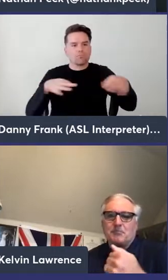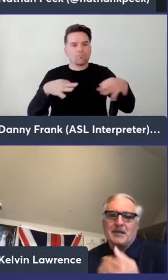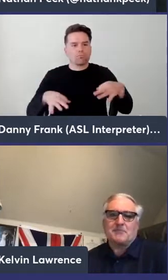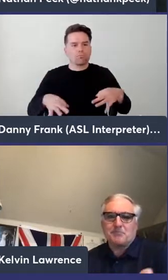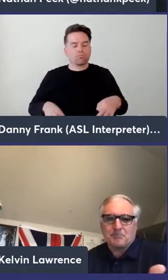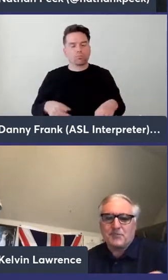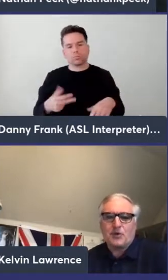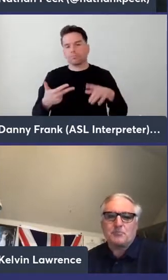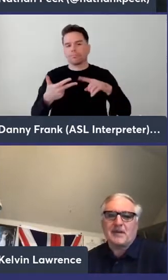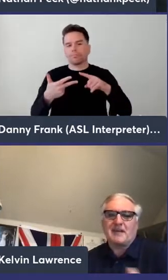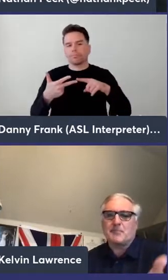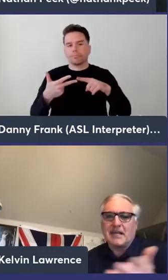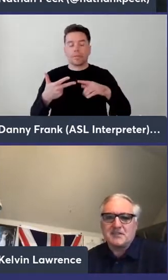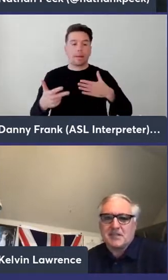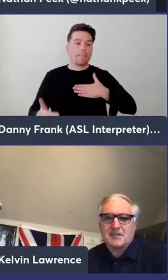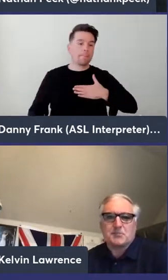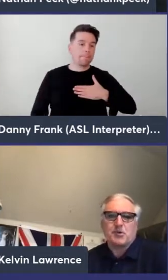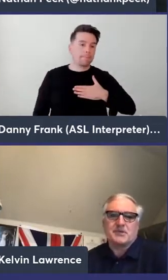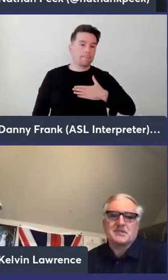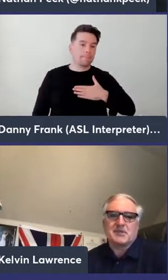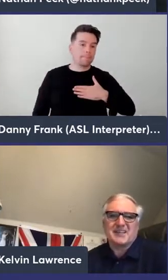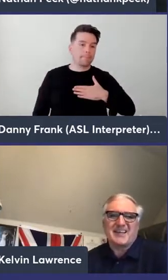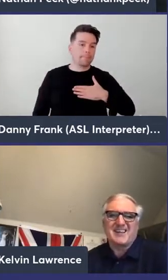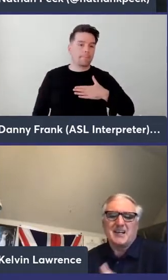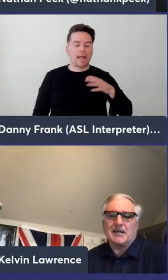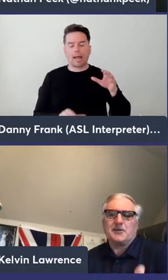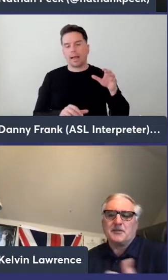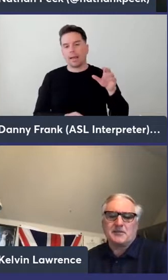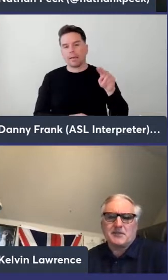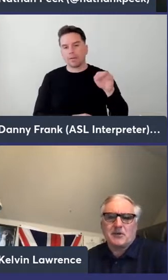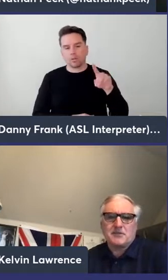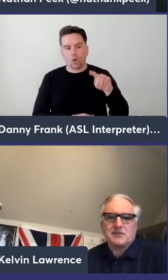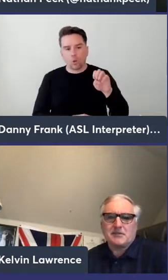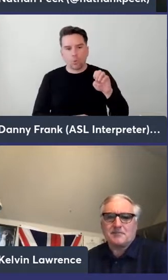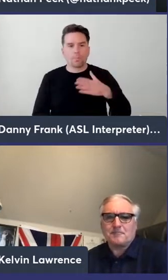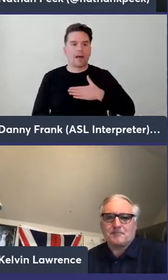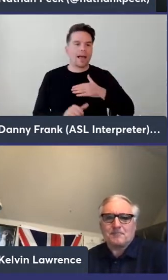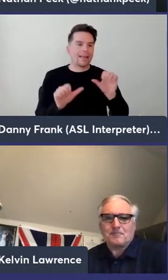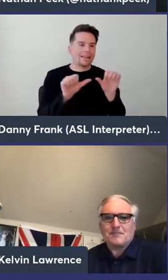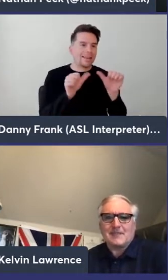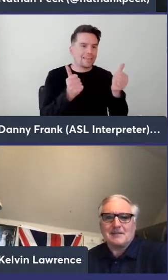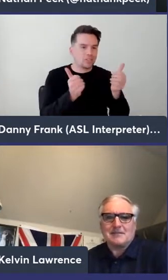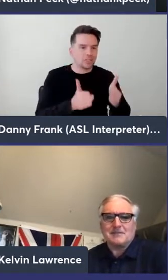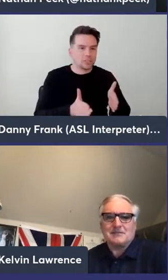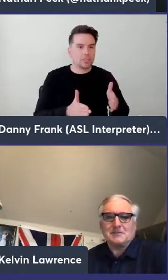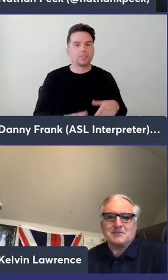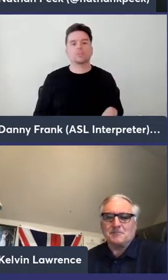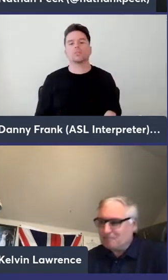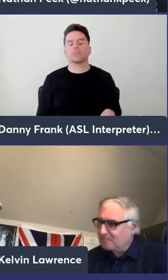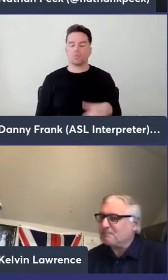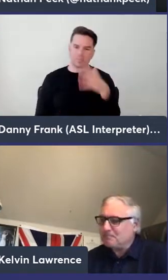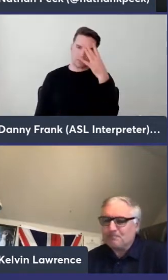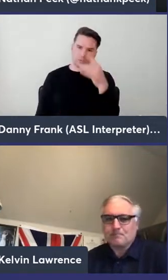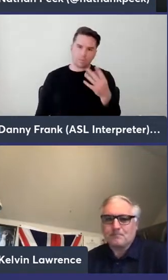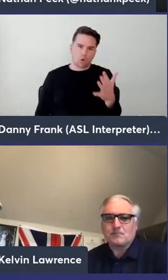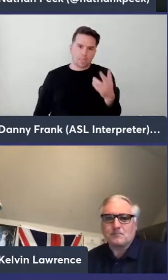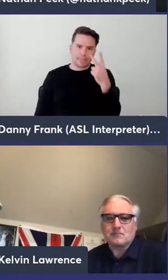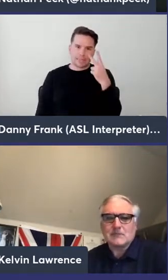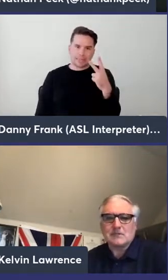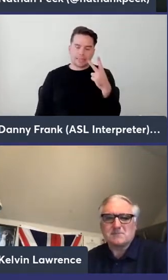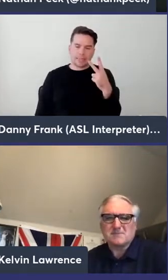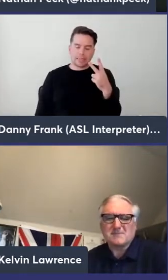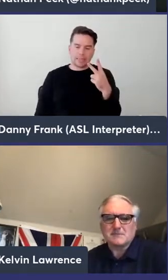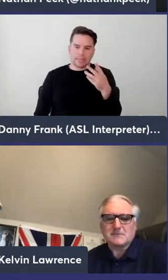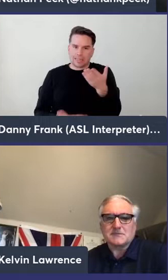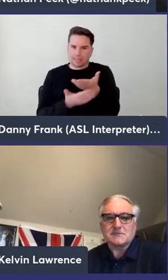like my node might have my age in it as a property, something like that. And you That's can think interesting because I'm already seeing a difference there. I'm used to, like, if I was doing a relational